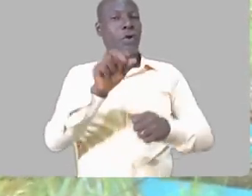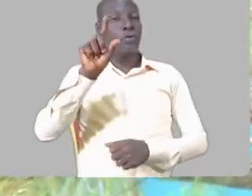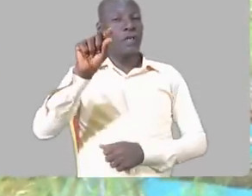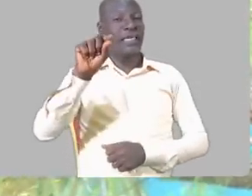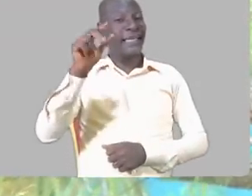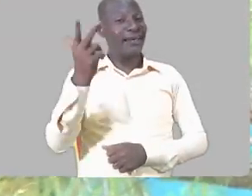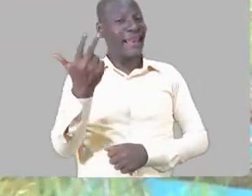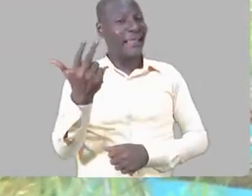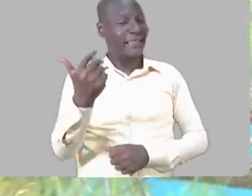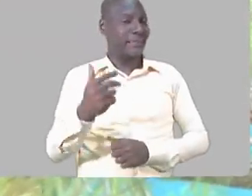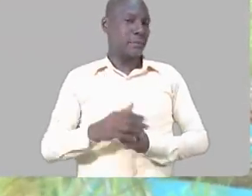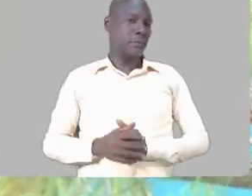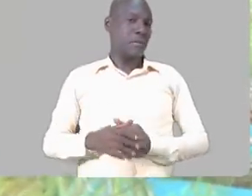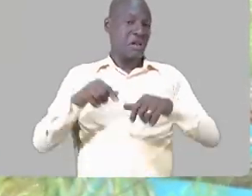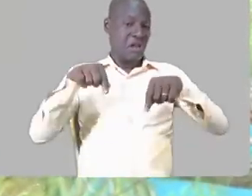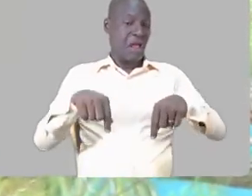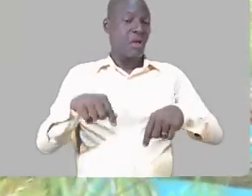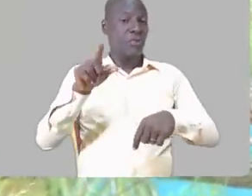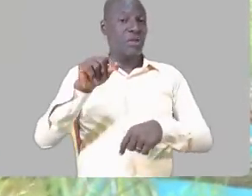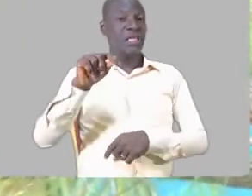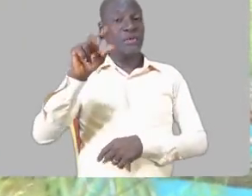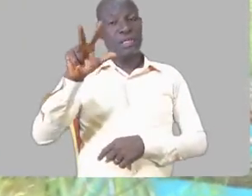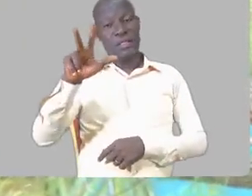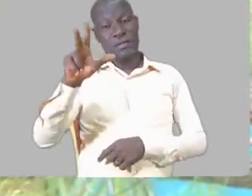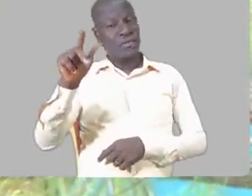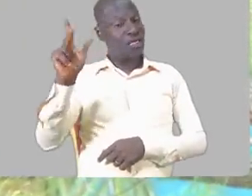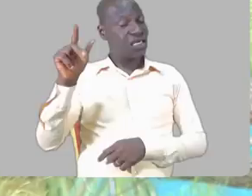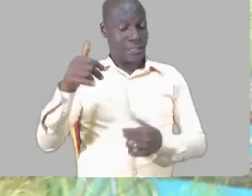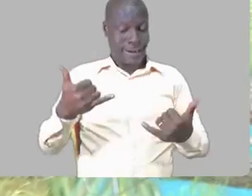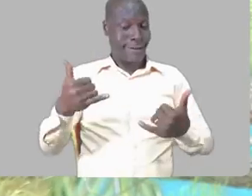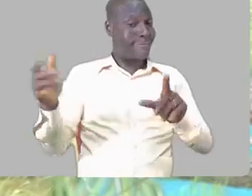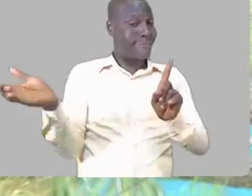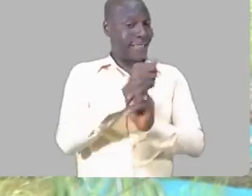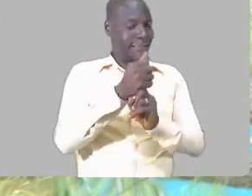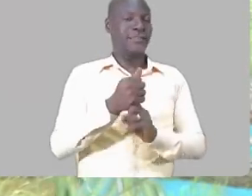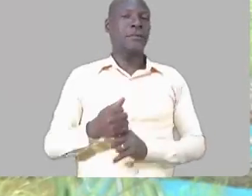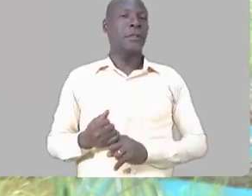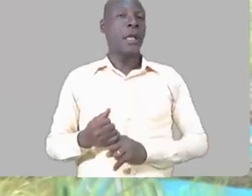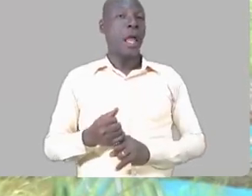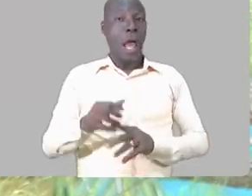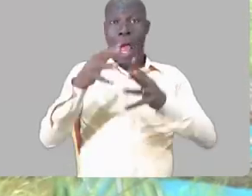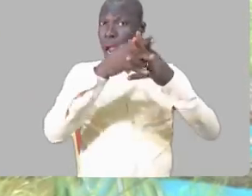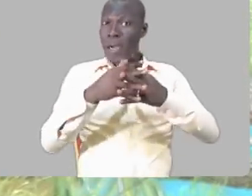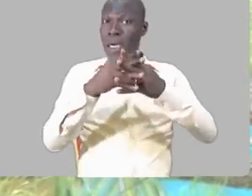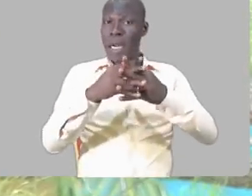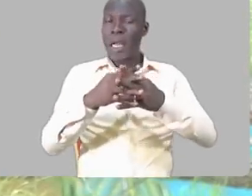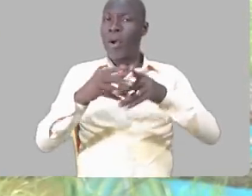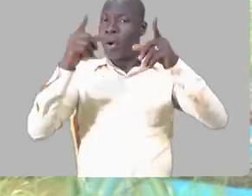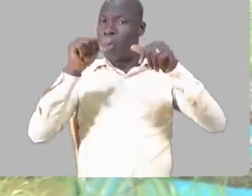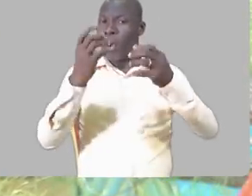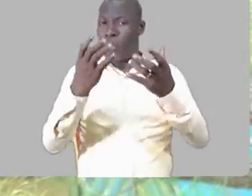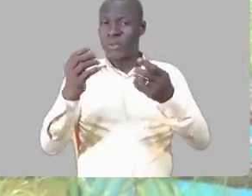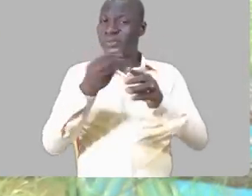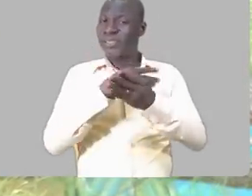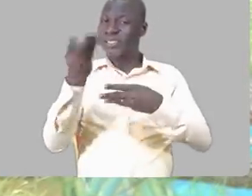ni ache no America for no me believe wo mo se Wama system no, wama say, so best